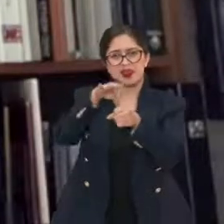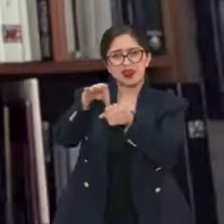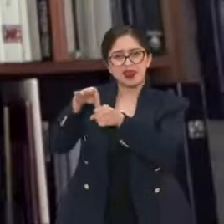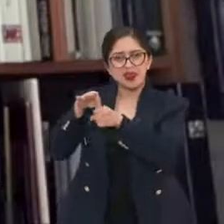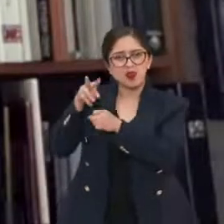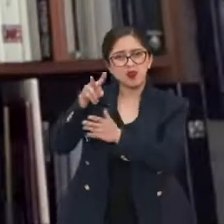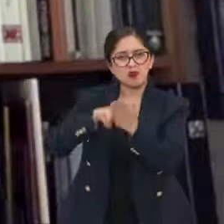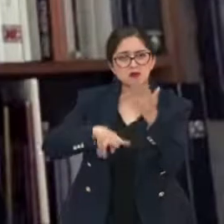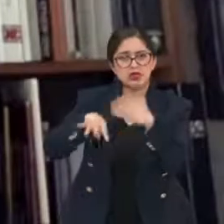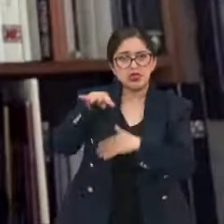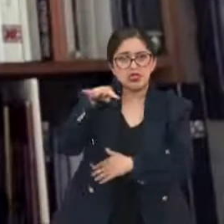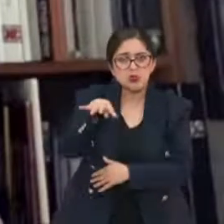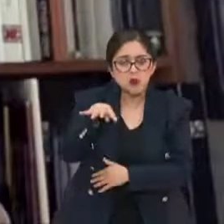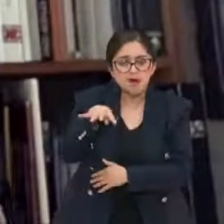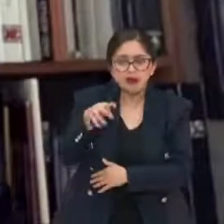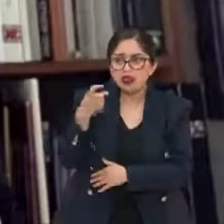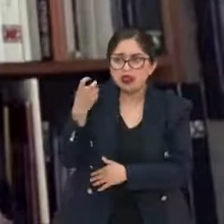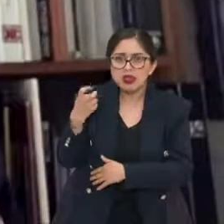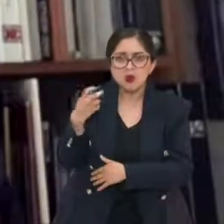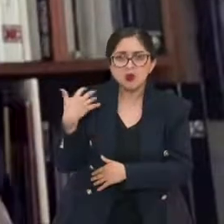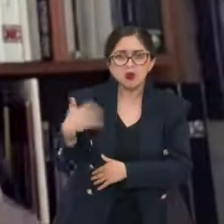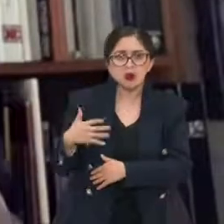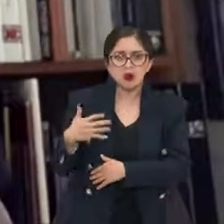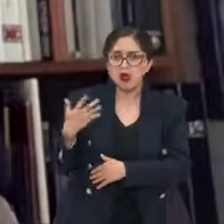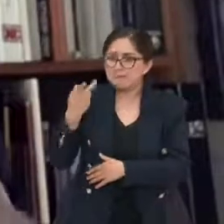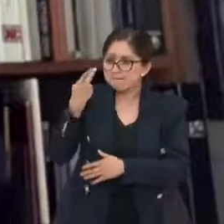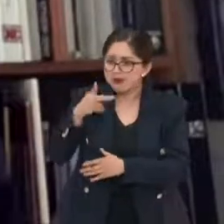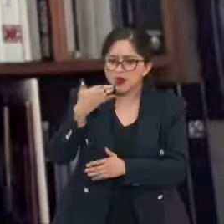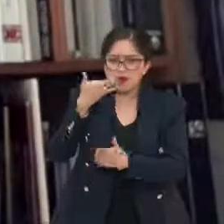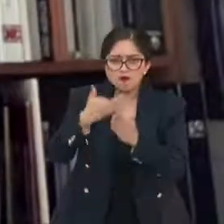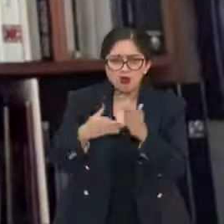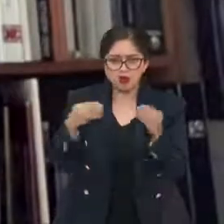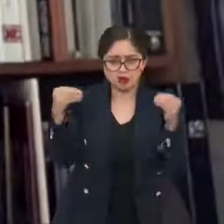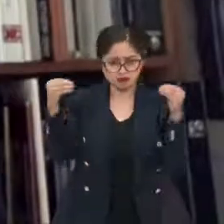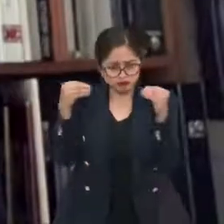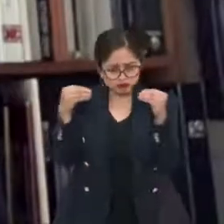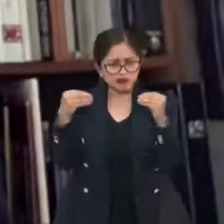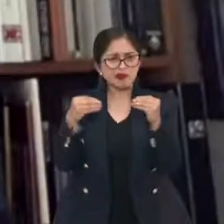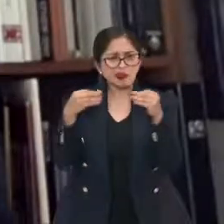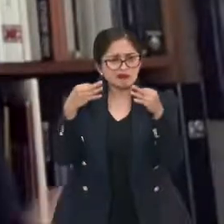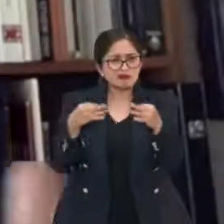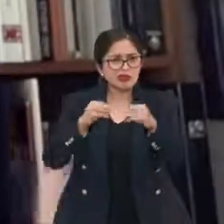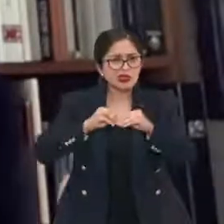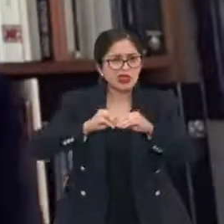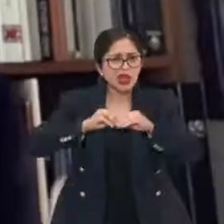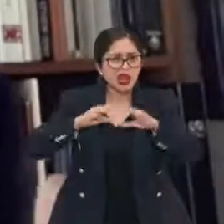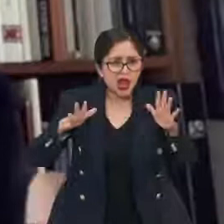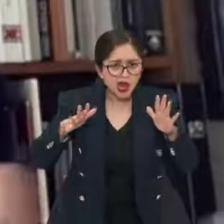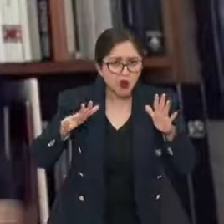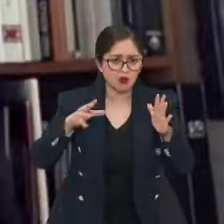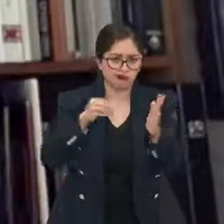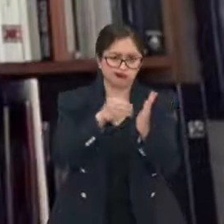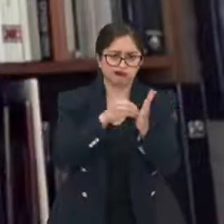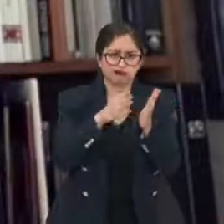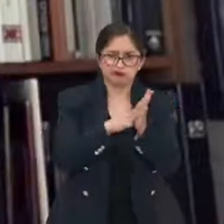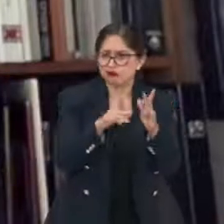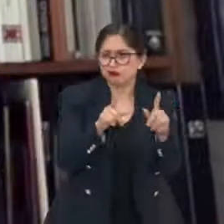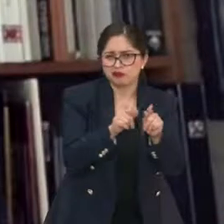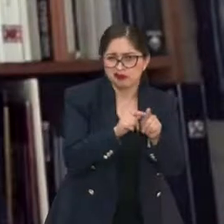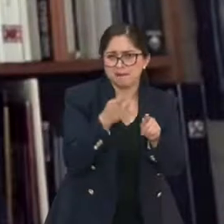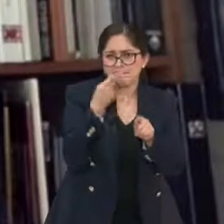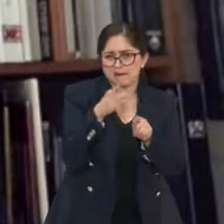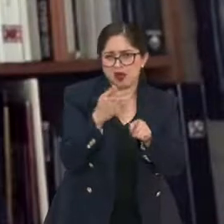we have mentioned 2019 election as a critical movement without going into details. And I am